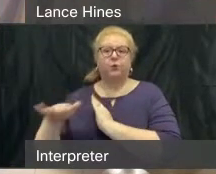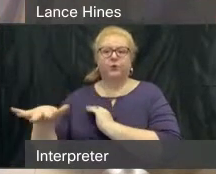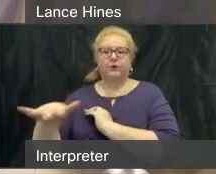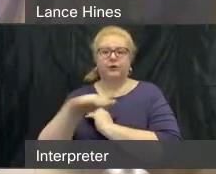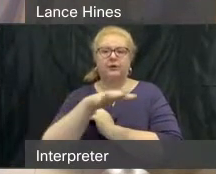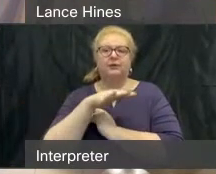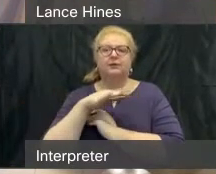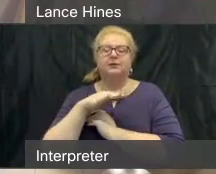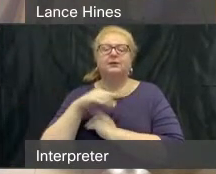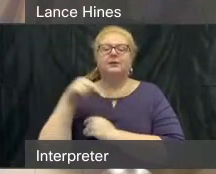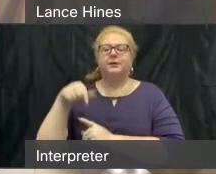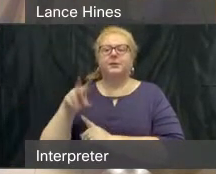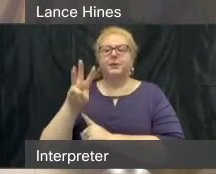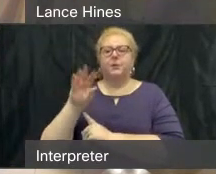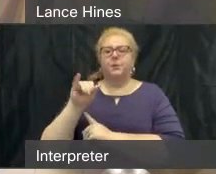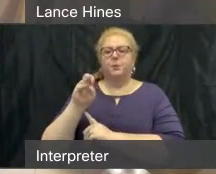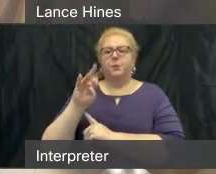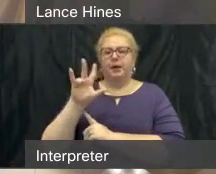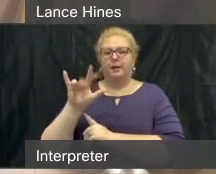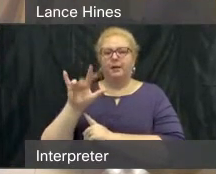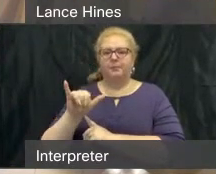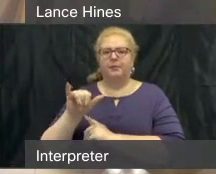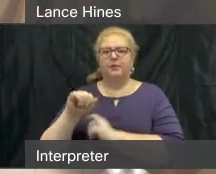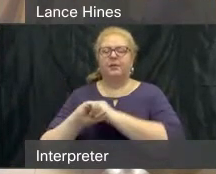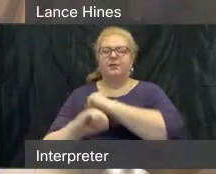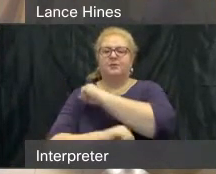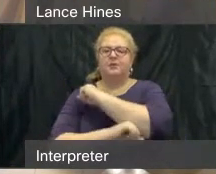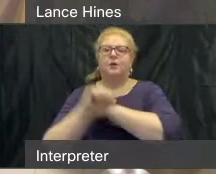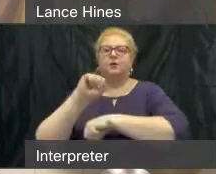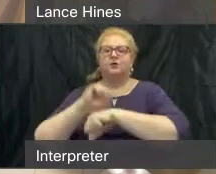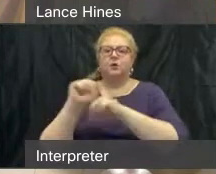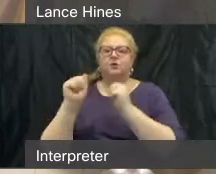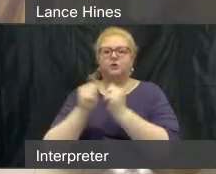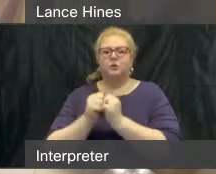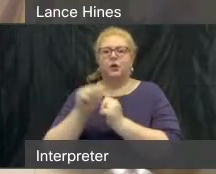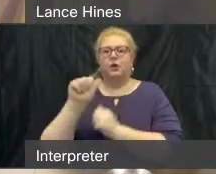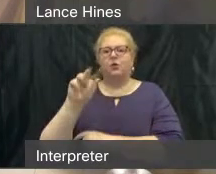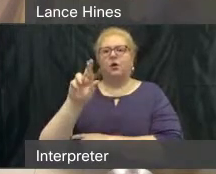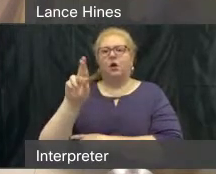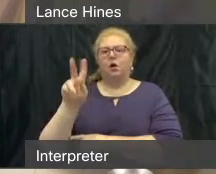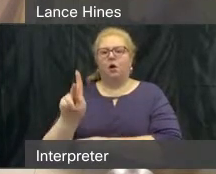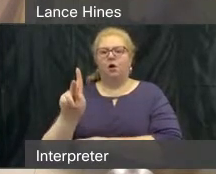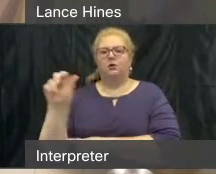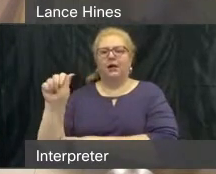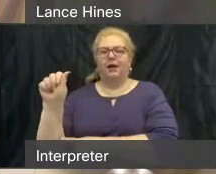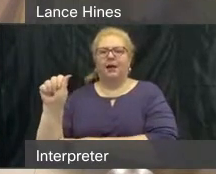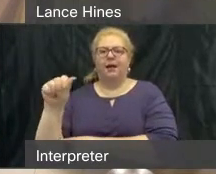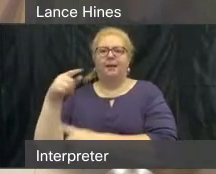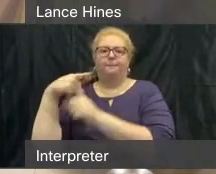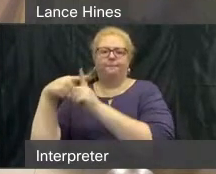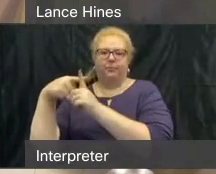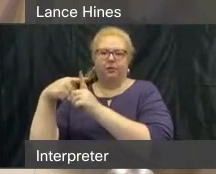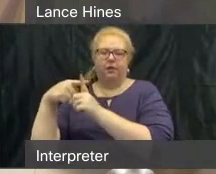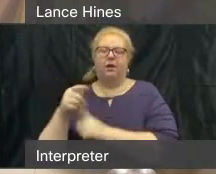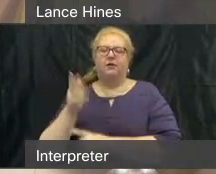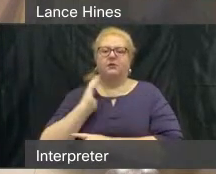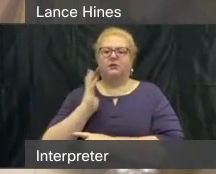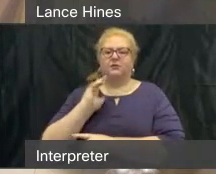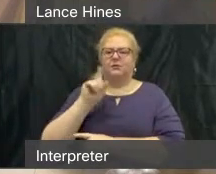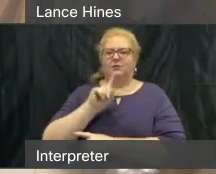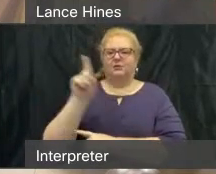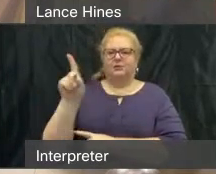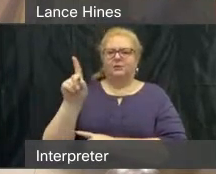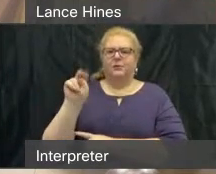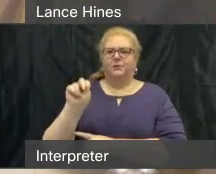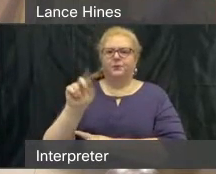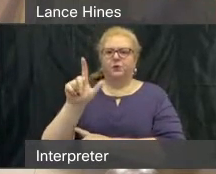Wingate Foundation has worked closely with Arkansas A+, which was an organization that used to be based at the Thea Foundation in North Little Rock,